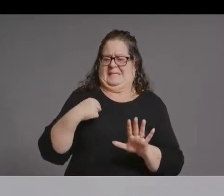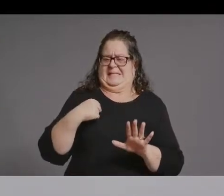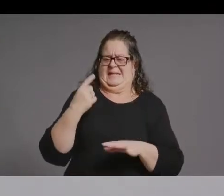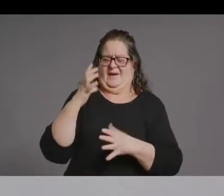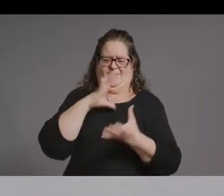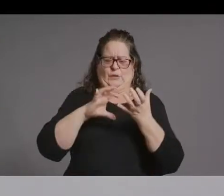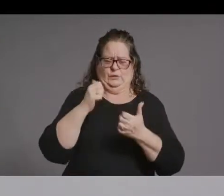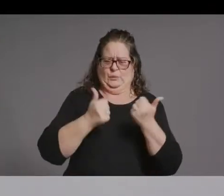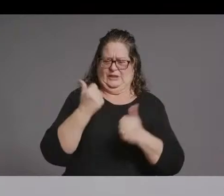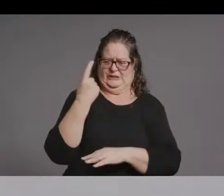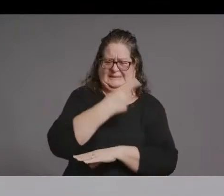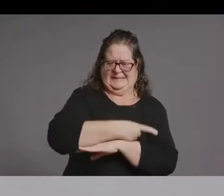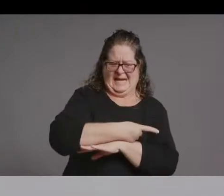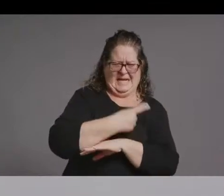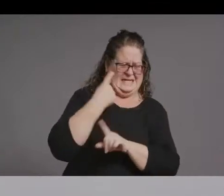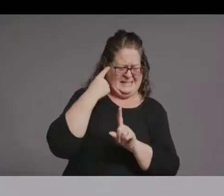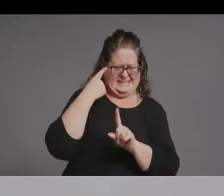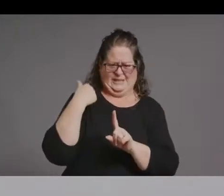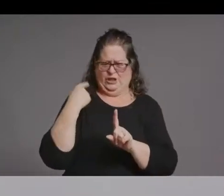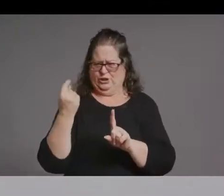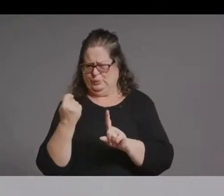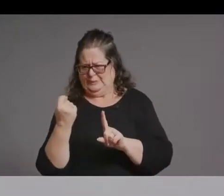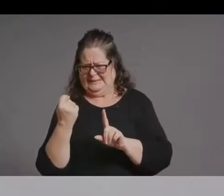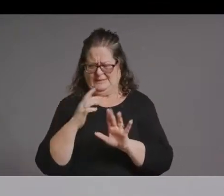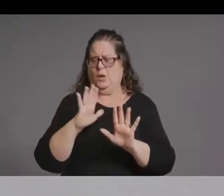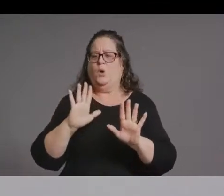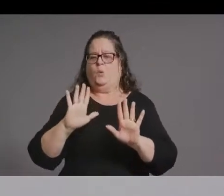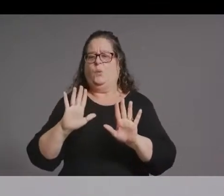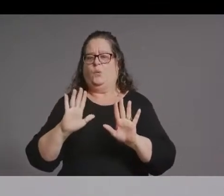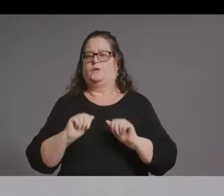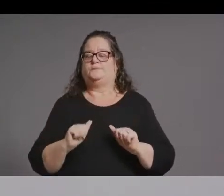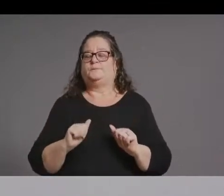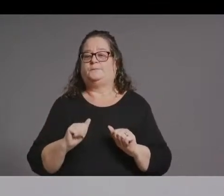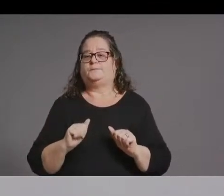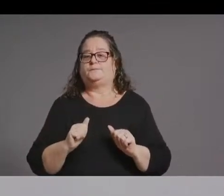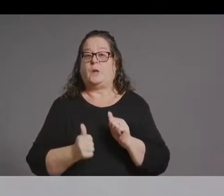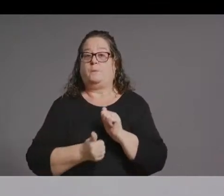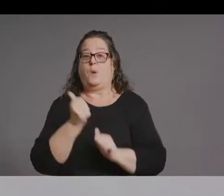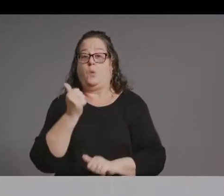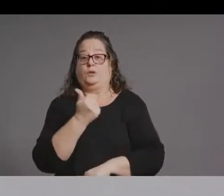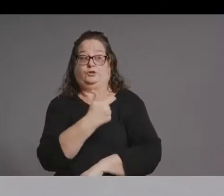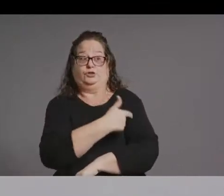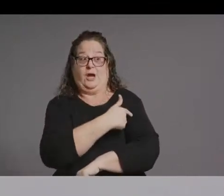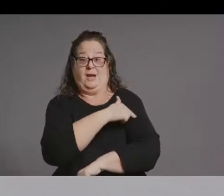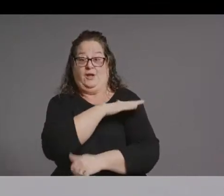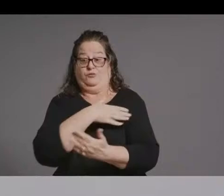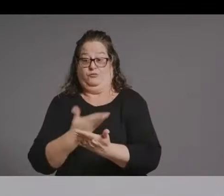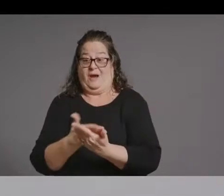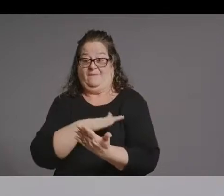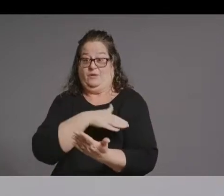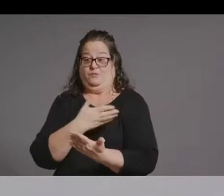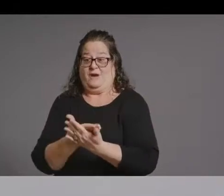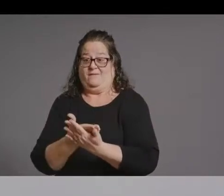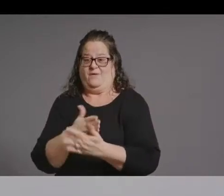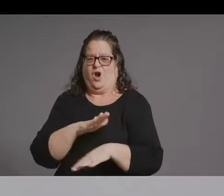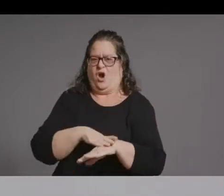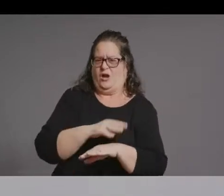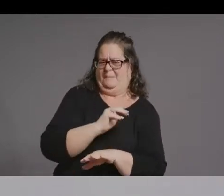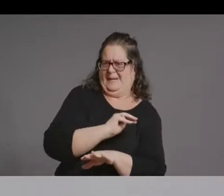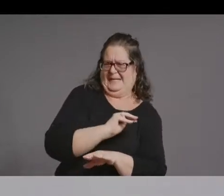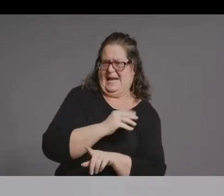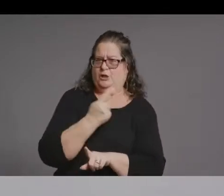So most of our doses get shipped to Arizona Monday or Tuesday. And what we asked providers to do was just to put a note on